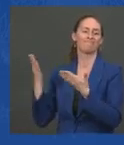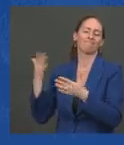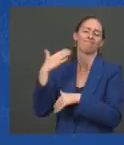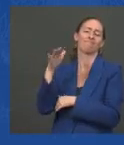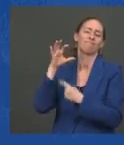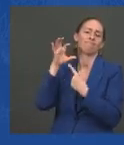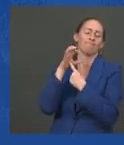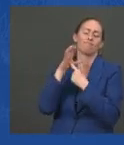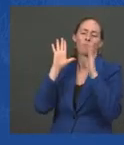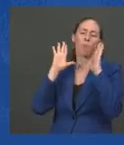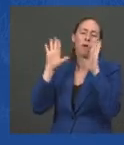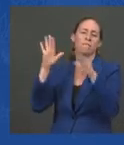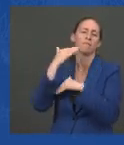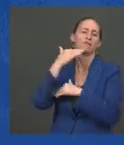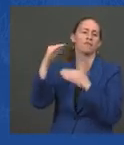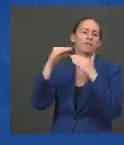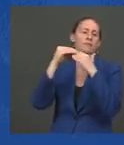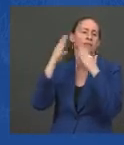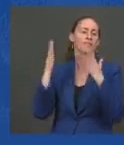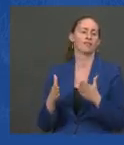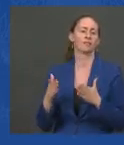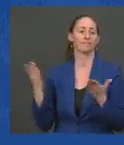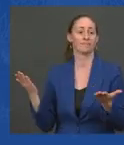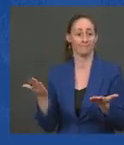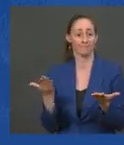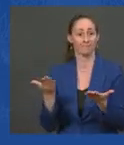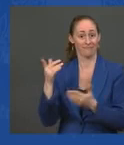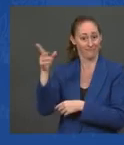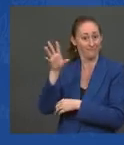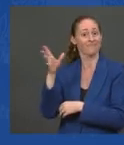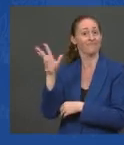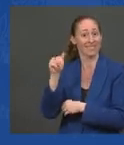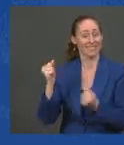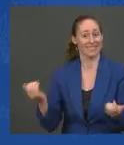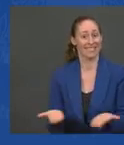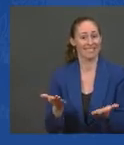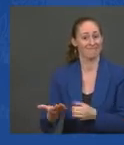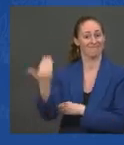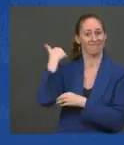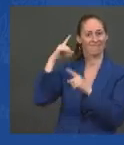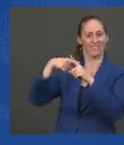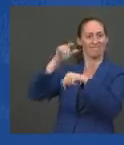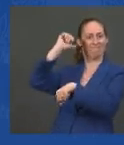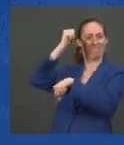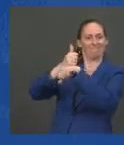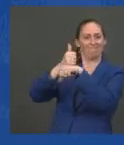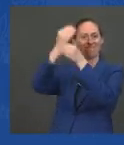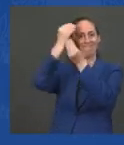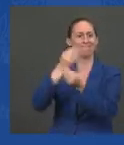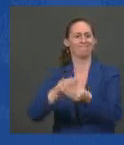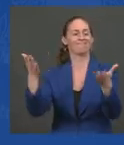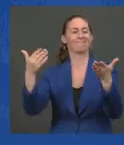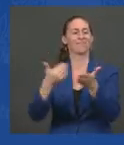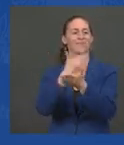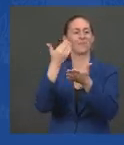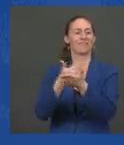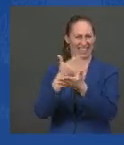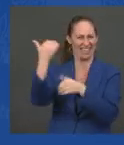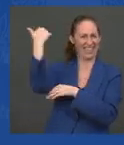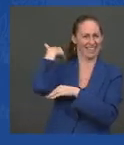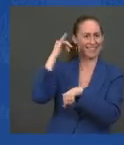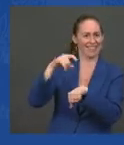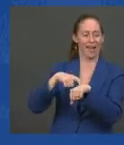leader who was here when this memorial was first unveiled, a leader who I know, because I see it every